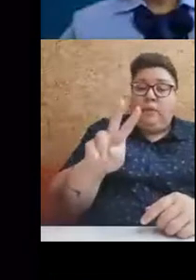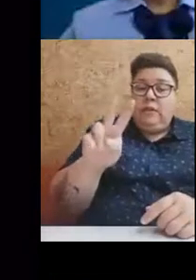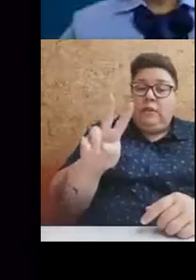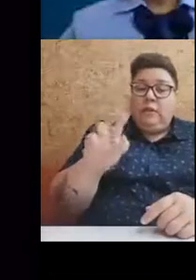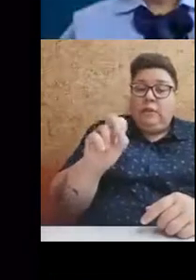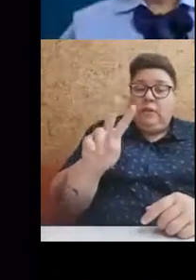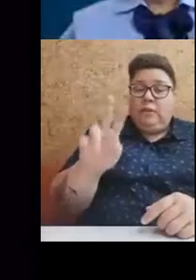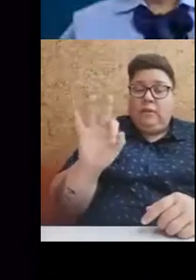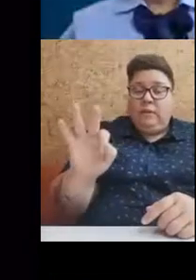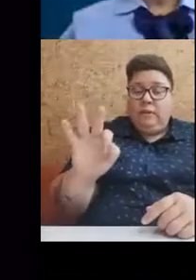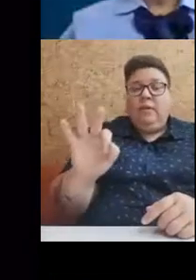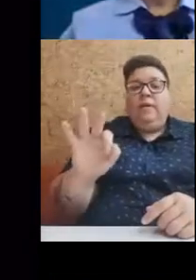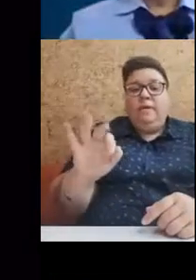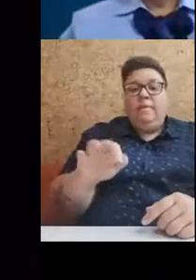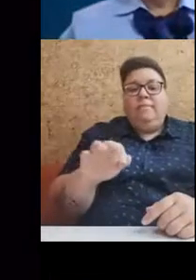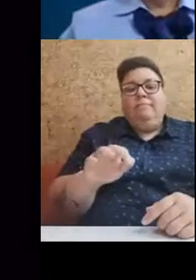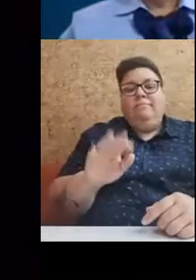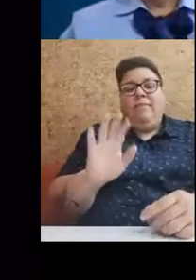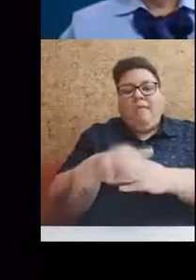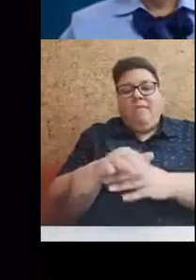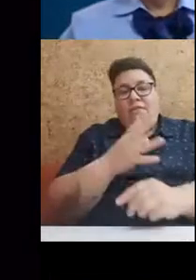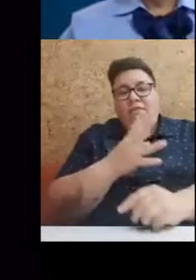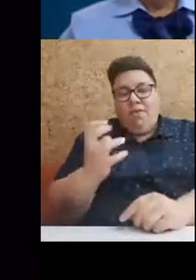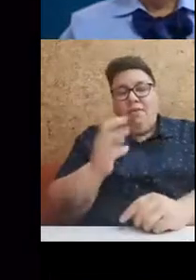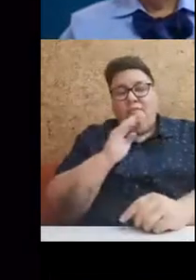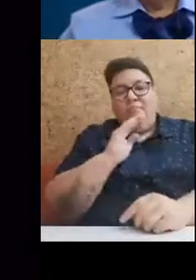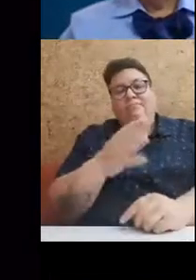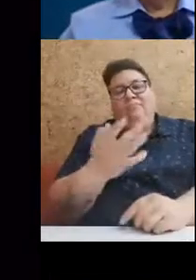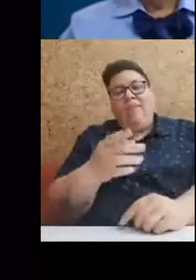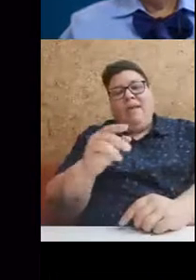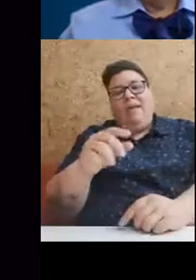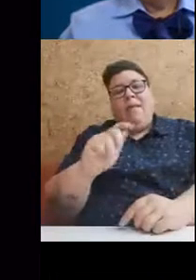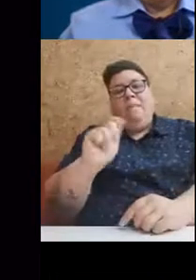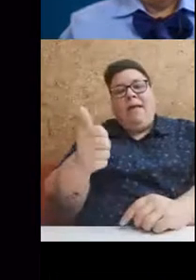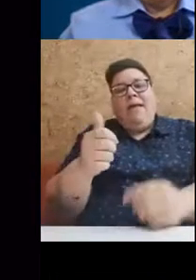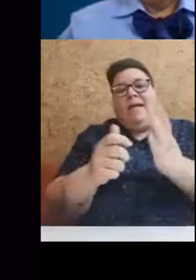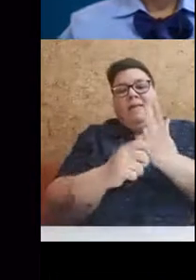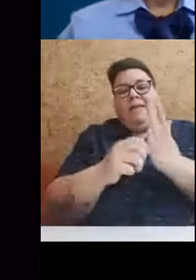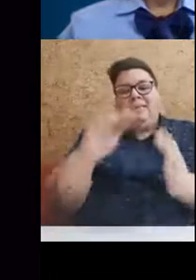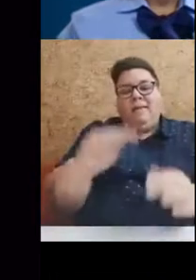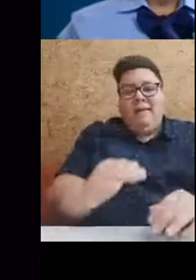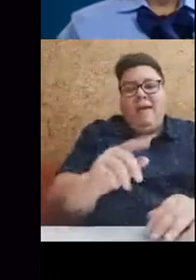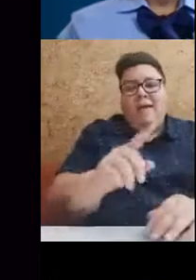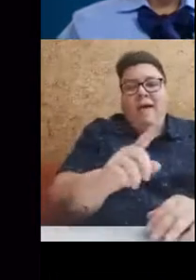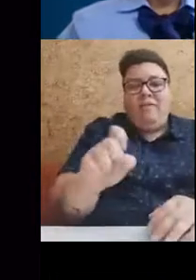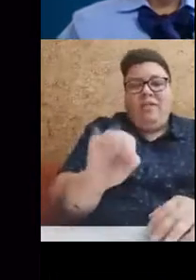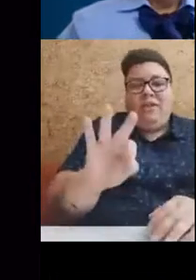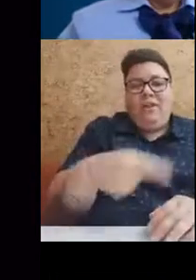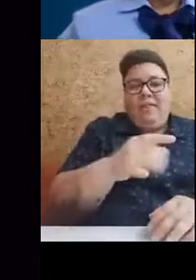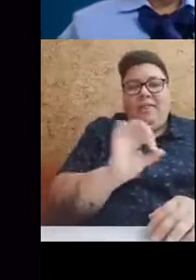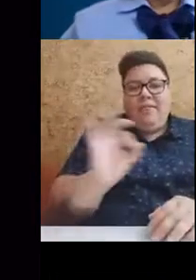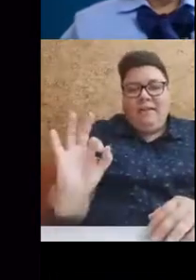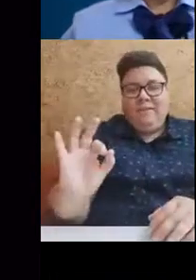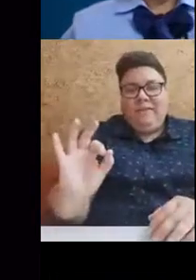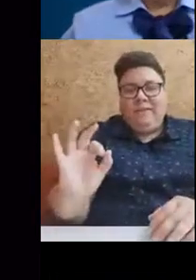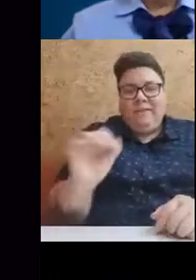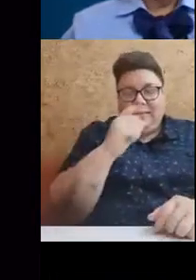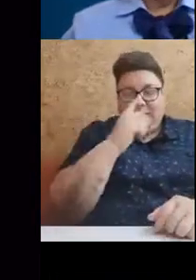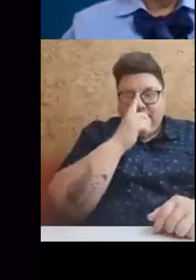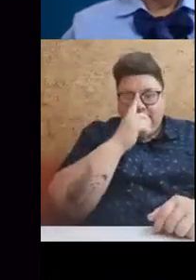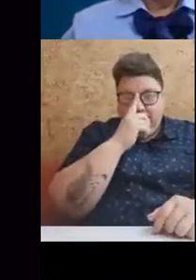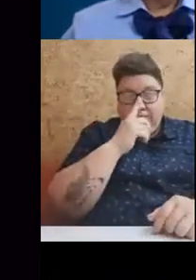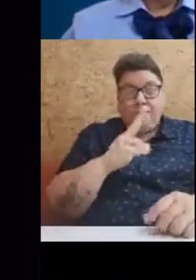the company will pay 113,400 Rand tax. A company, if they